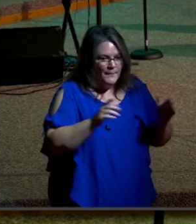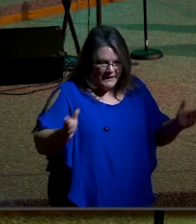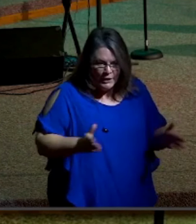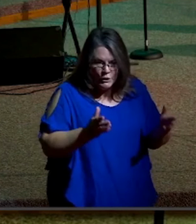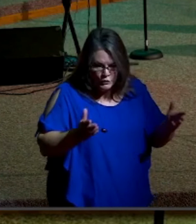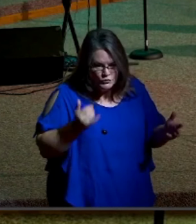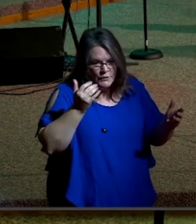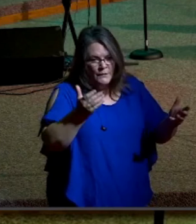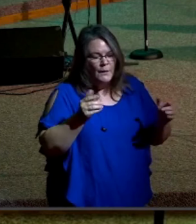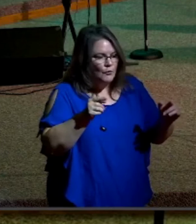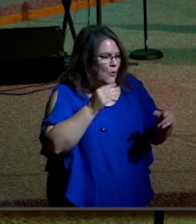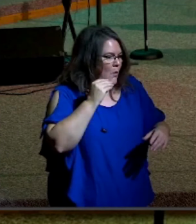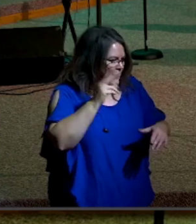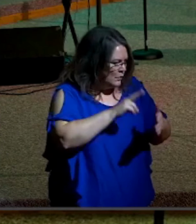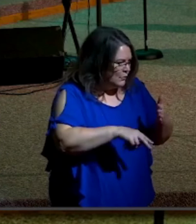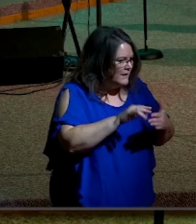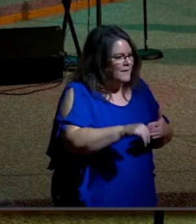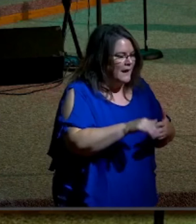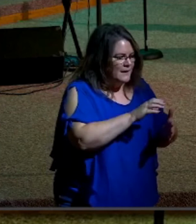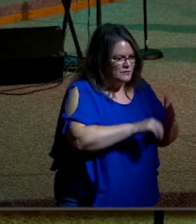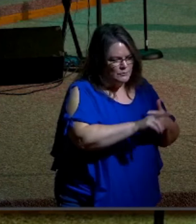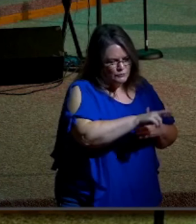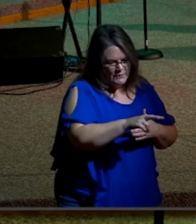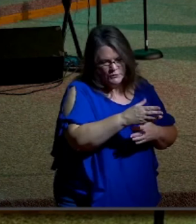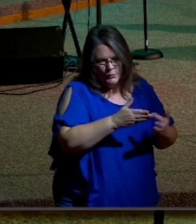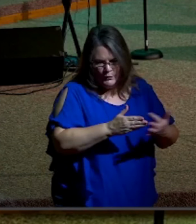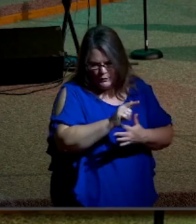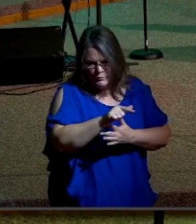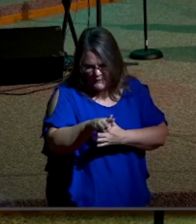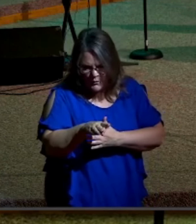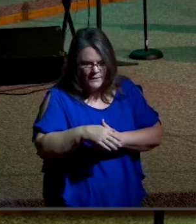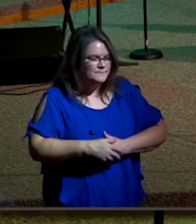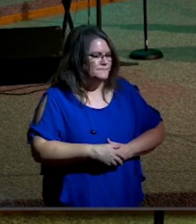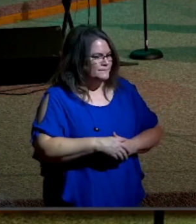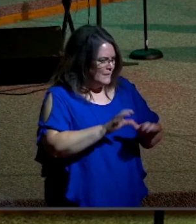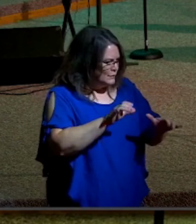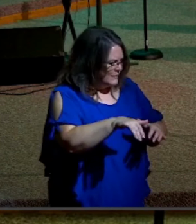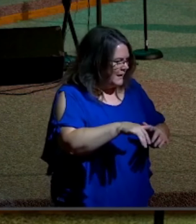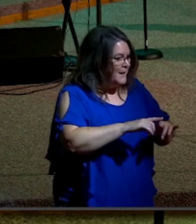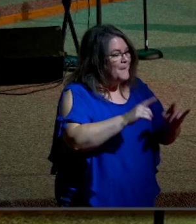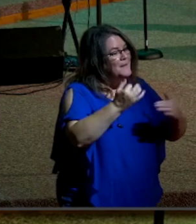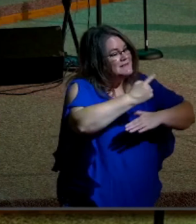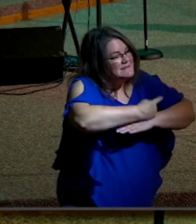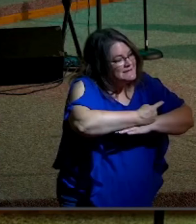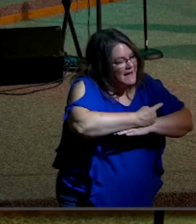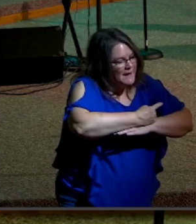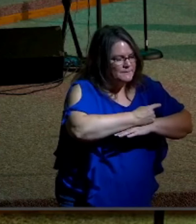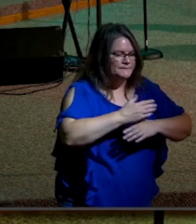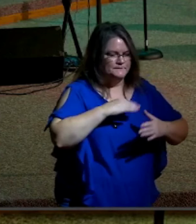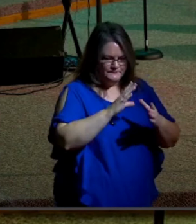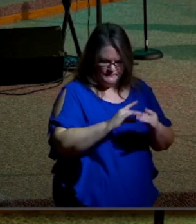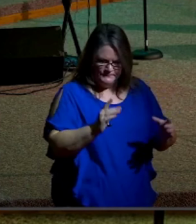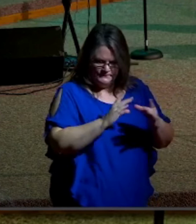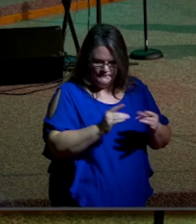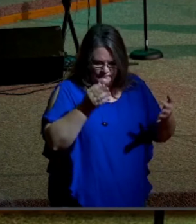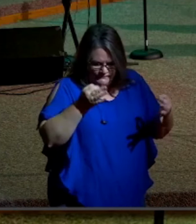read from 22 to 24, definitely do it. But today in my message, I've decided for us to